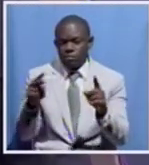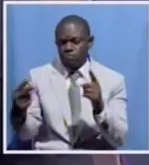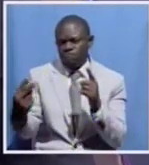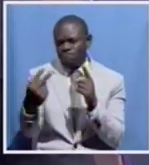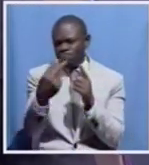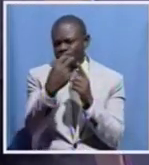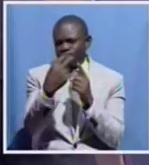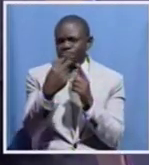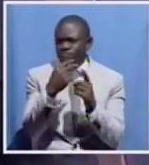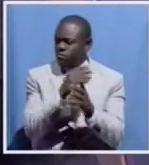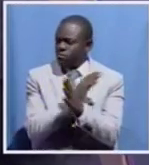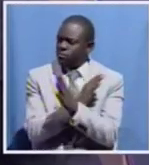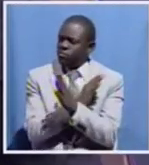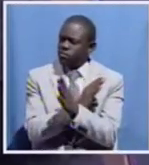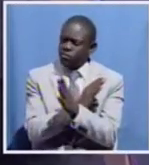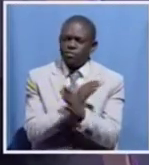great